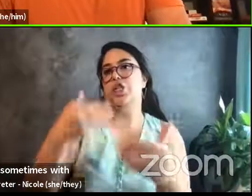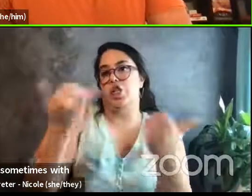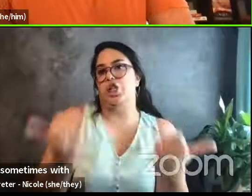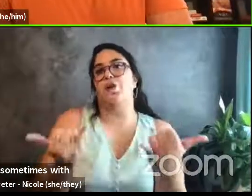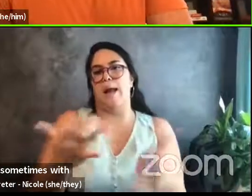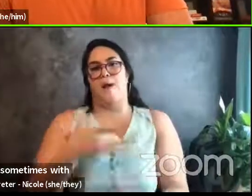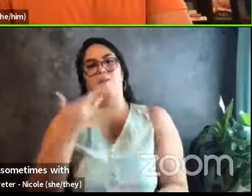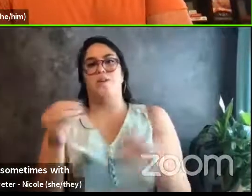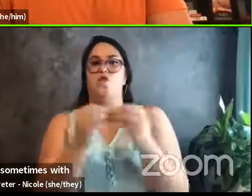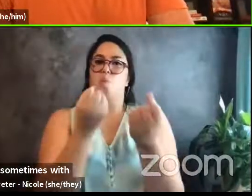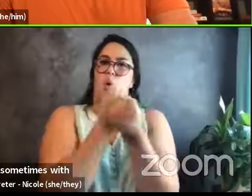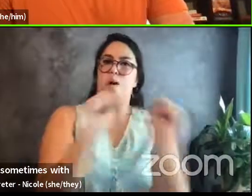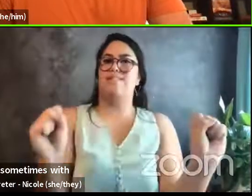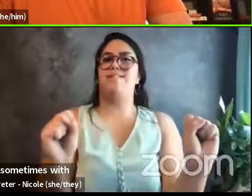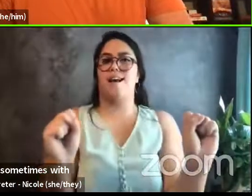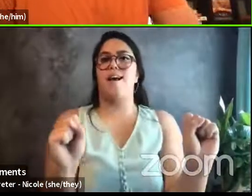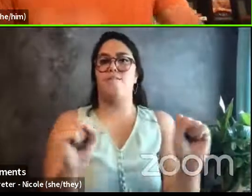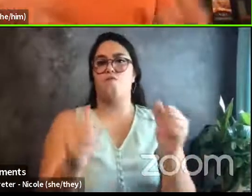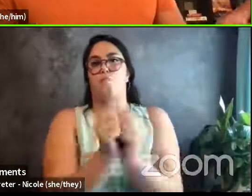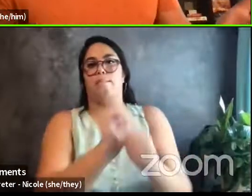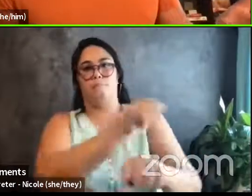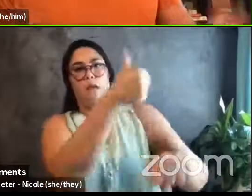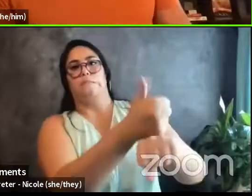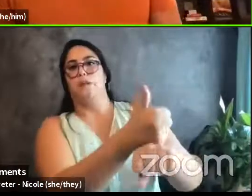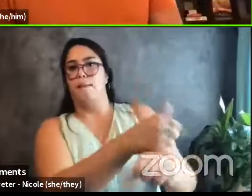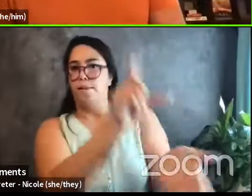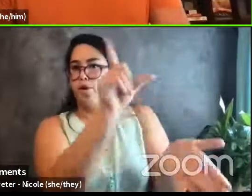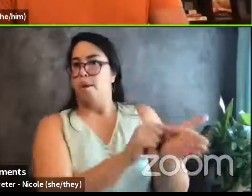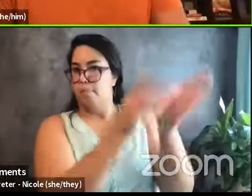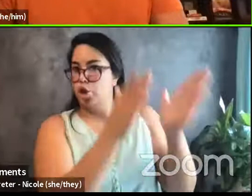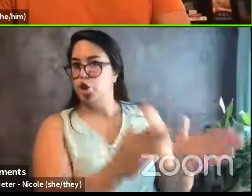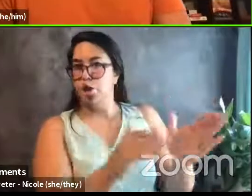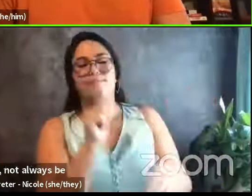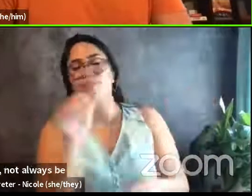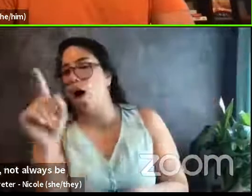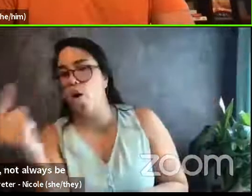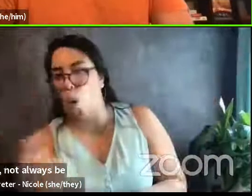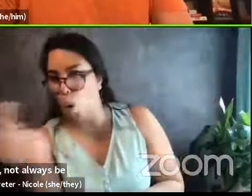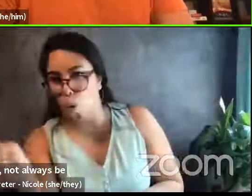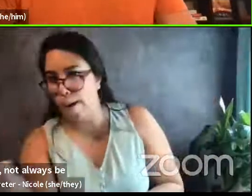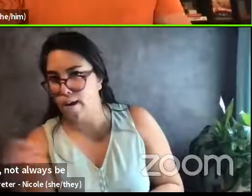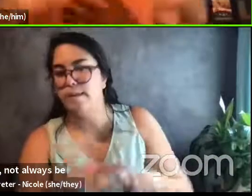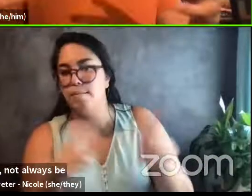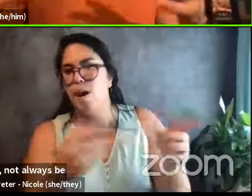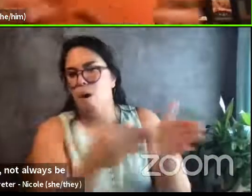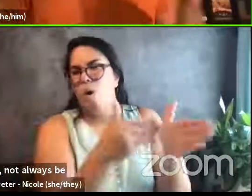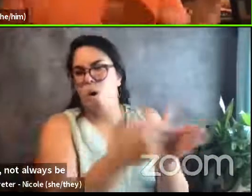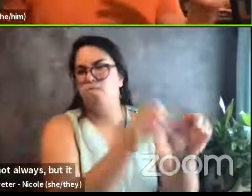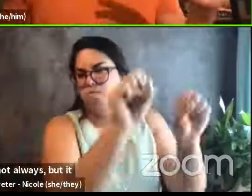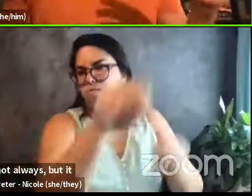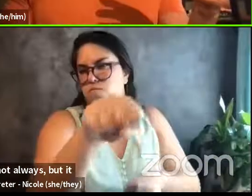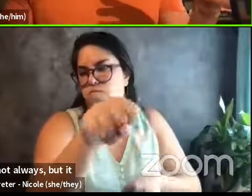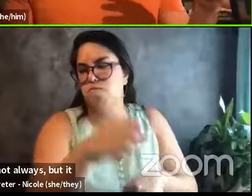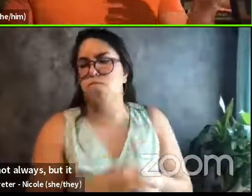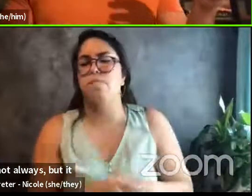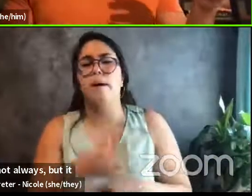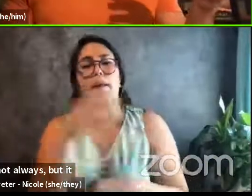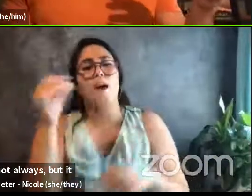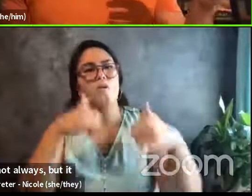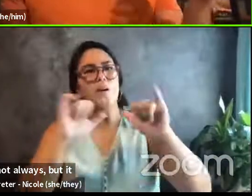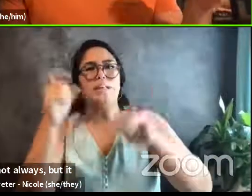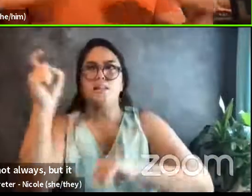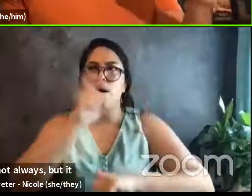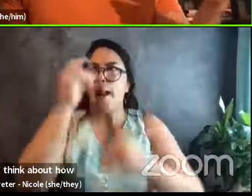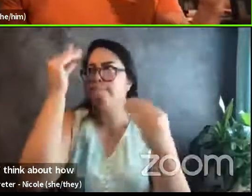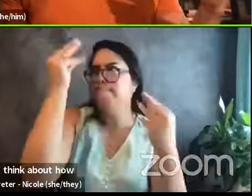these, um, established publishers, not always. Um, but, uh, it is something that we still need to sort of think about how do